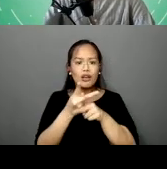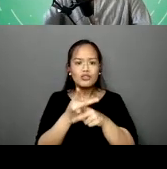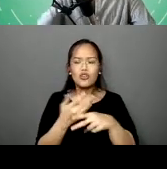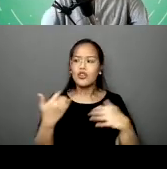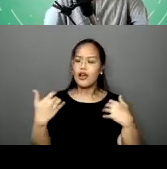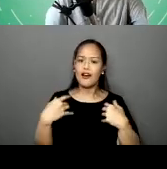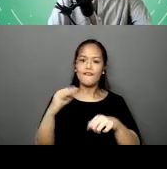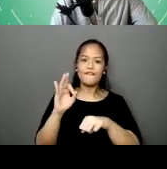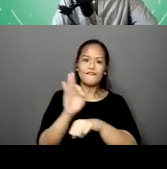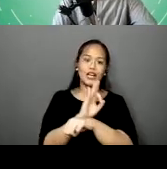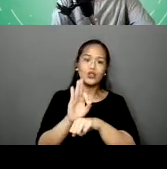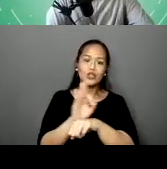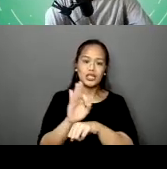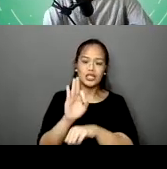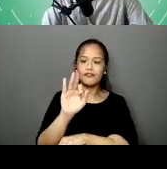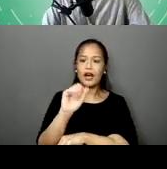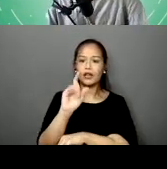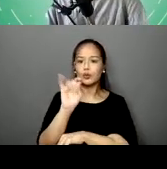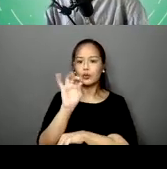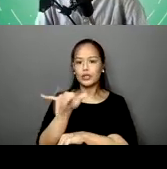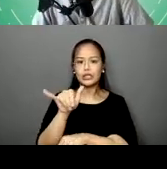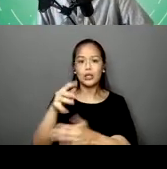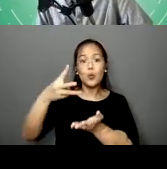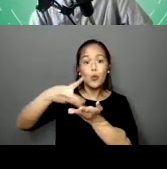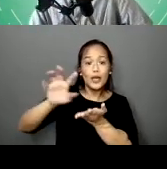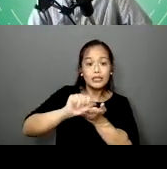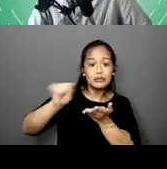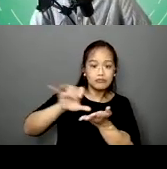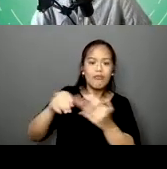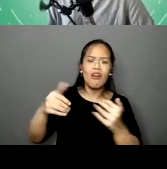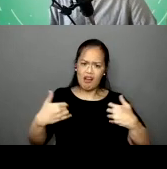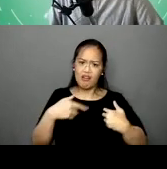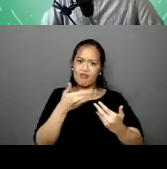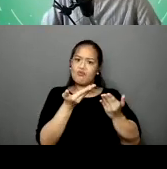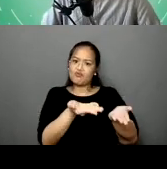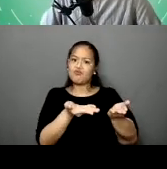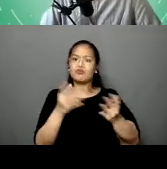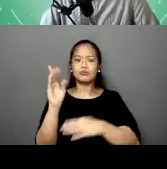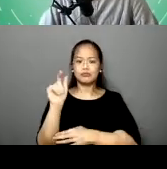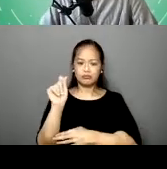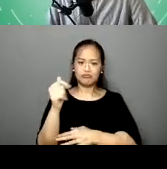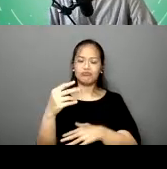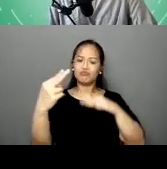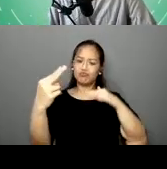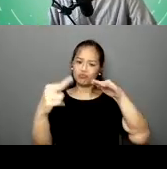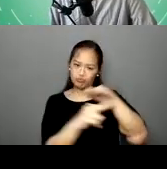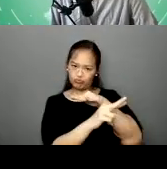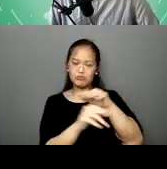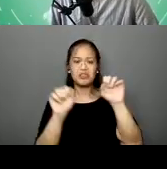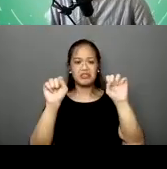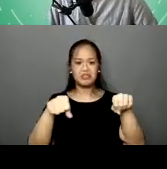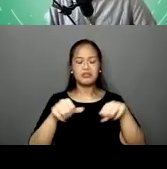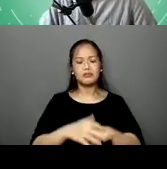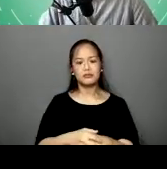output. And this is an important thing to mention and put first in terms of metrics, because